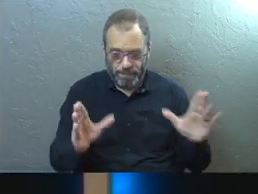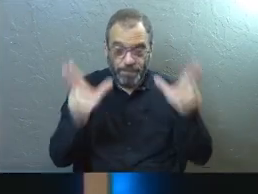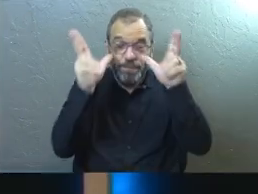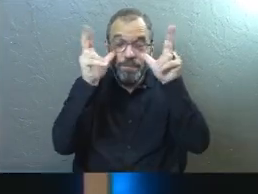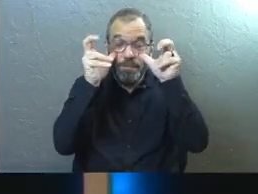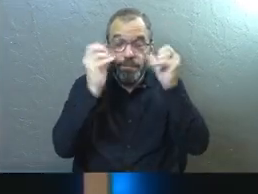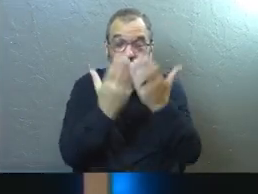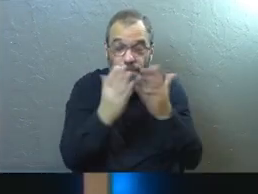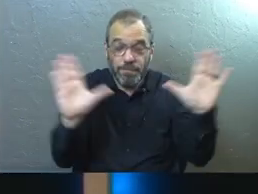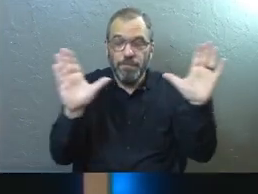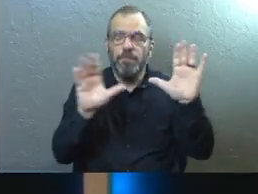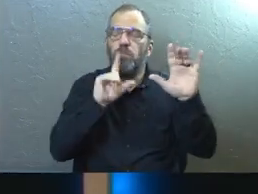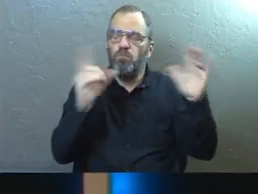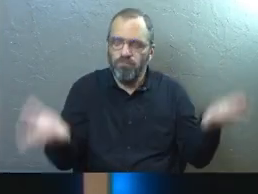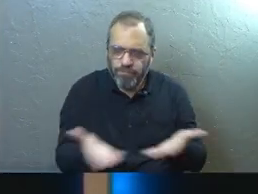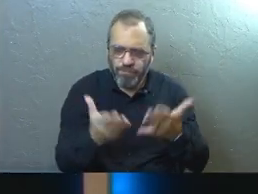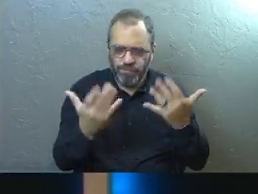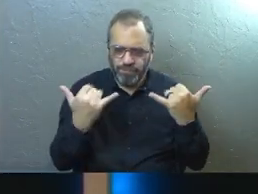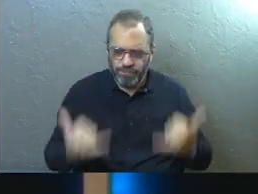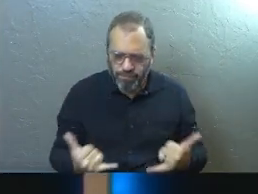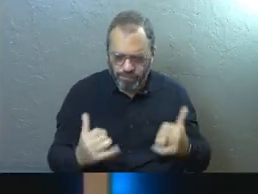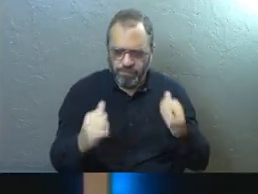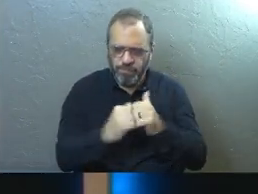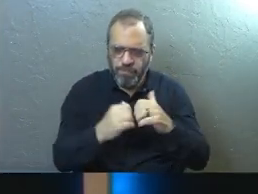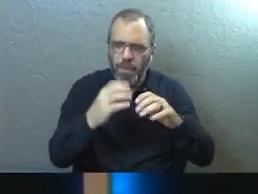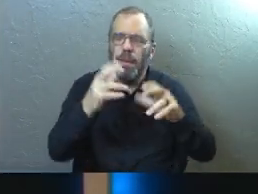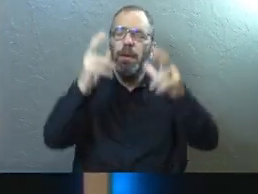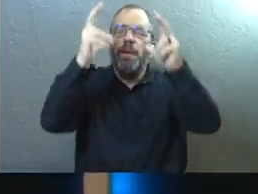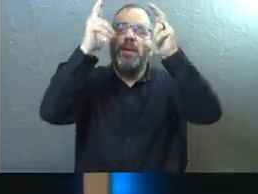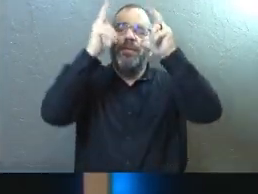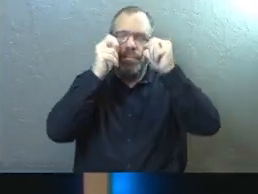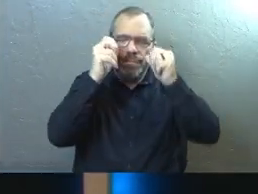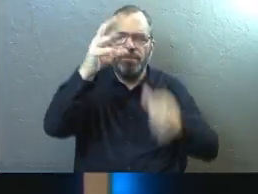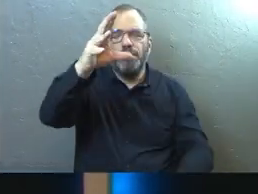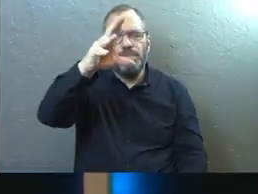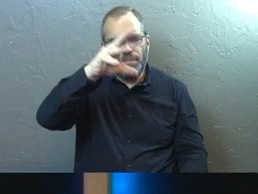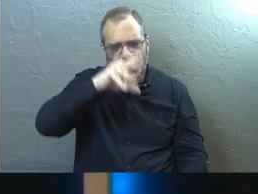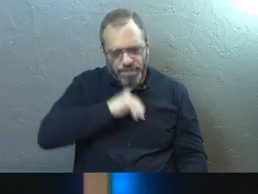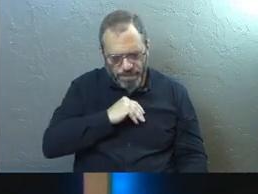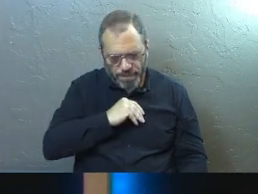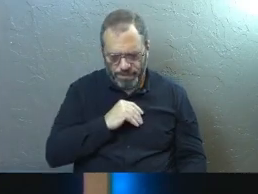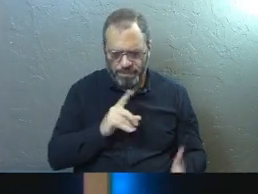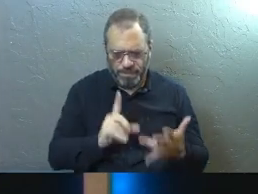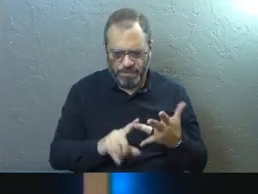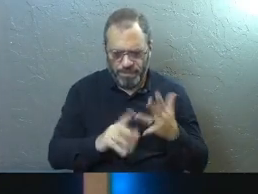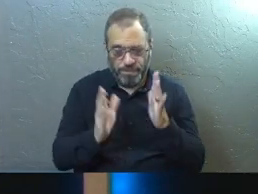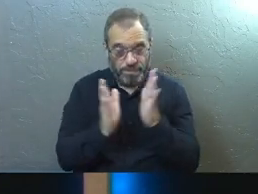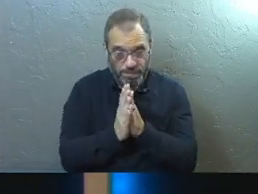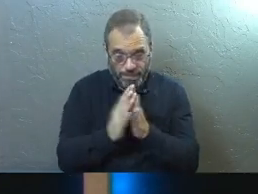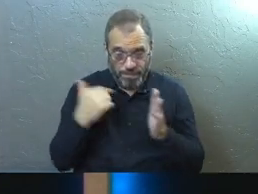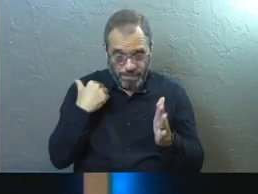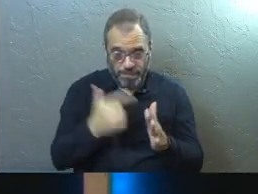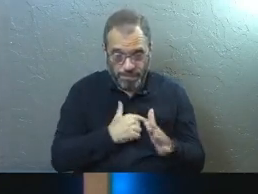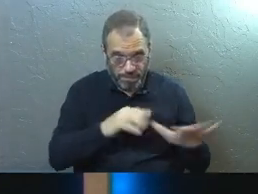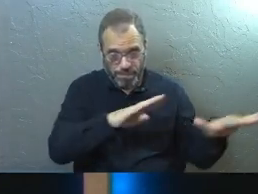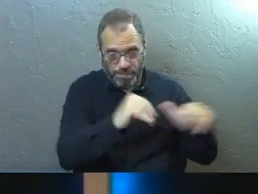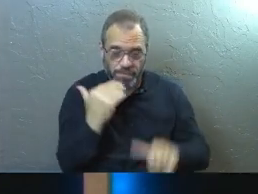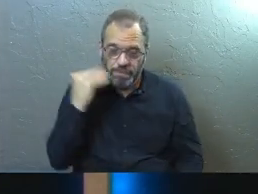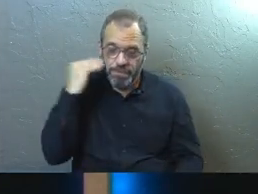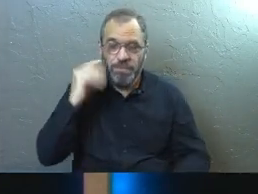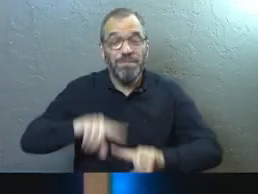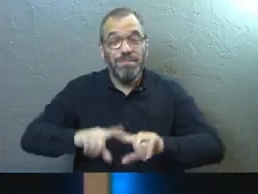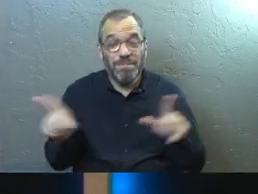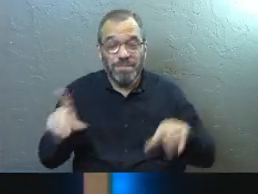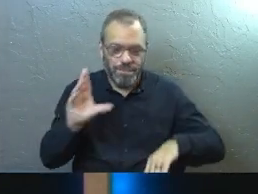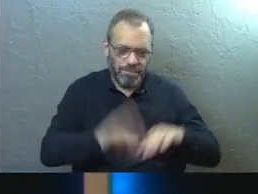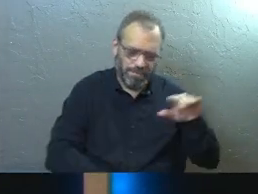now, God, to just be here in this moment, to be present, to receive from you. And God, I pray, as I always do, that we would leave here